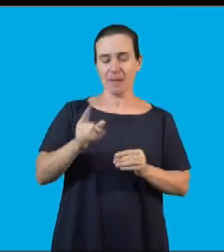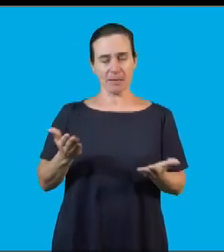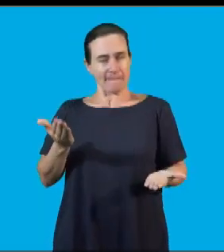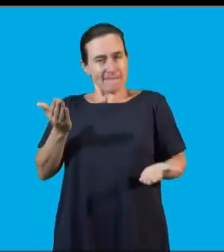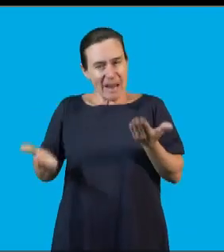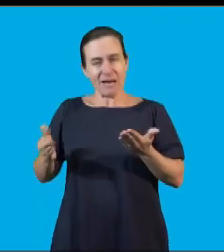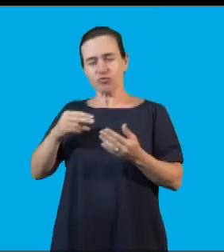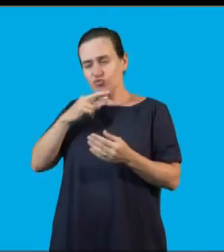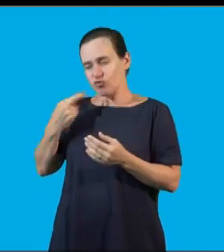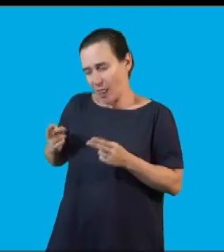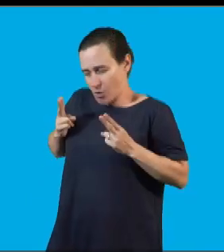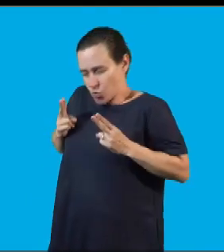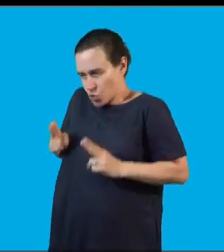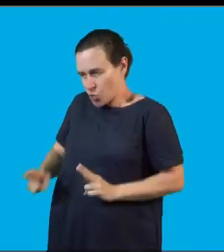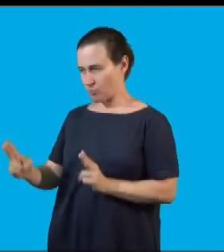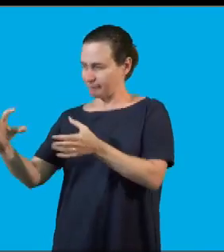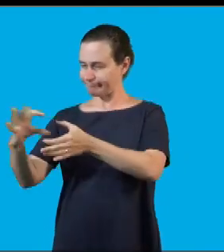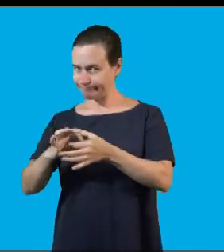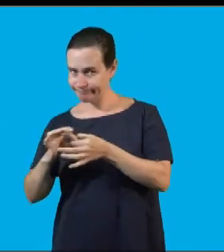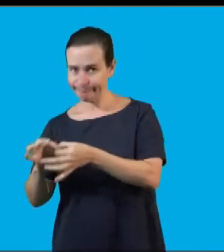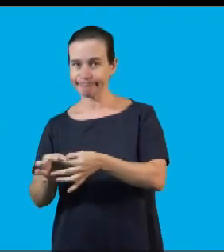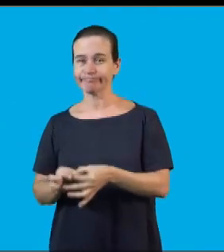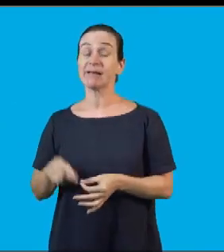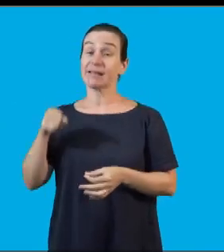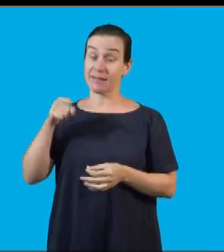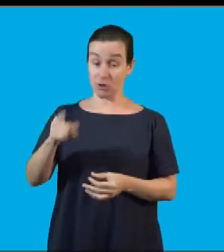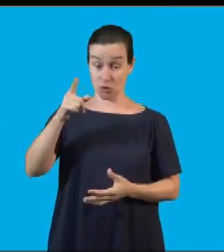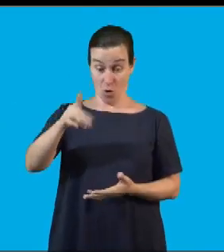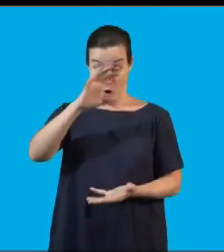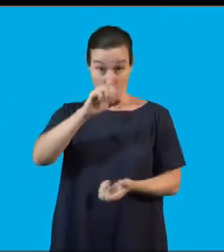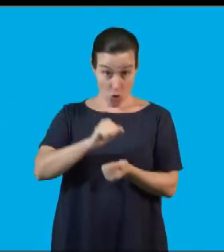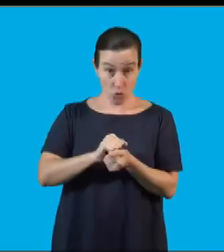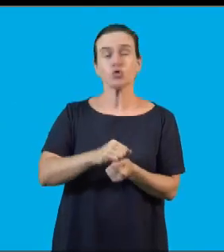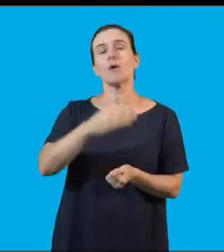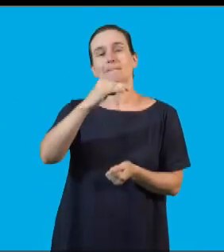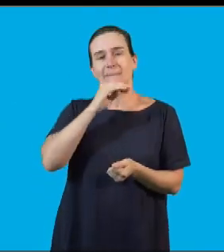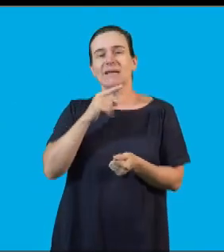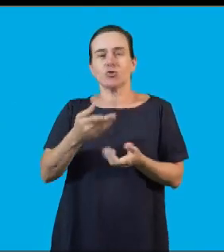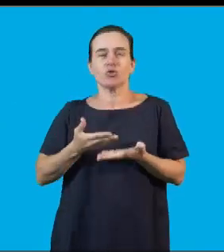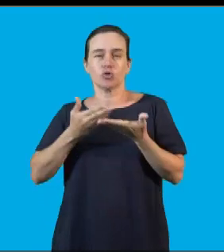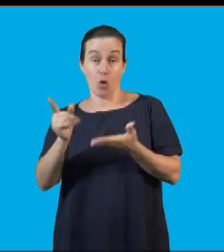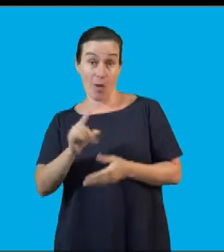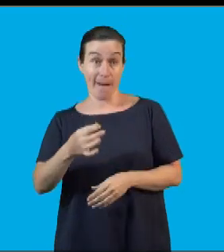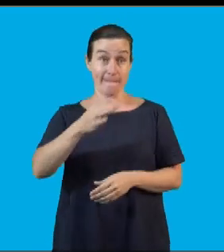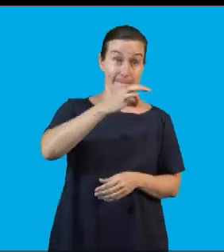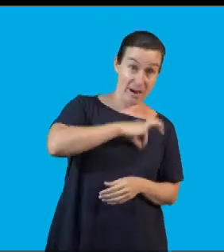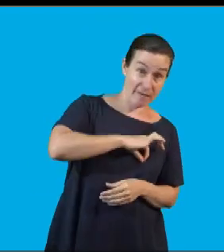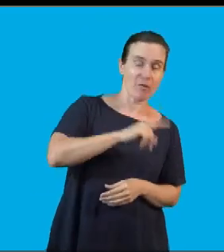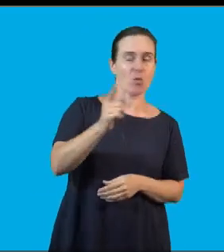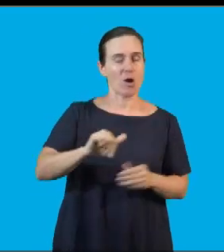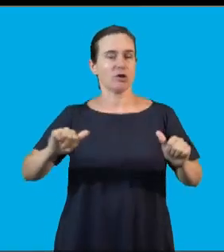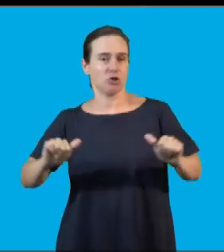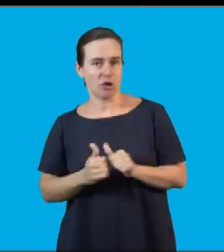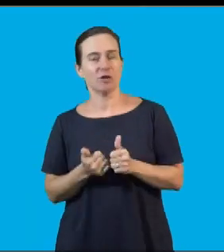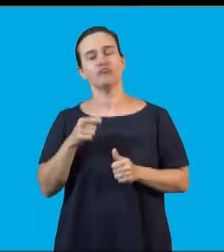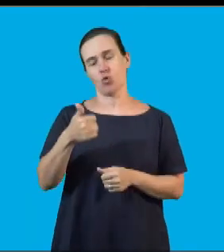with human care as well. And this conclusion ties together the benefits and the challenges. That's a great